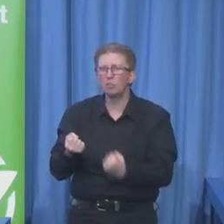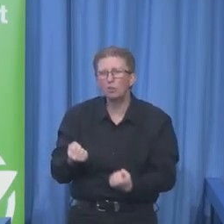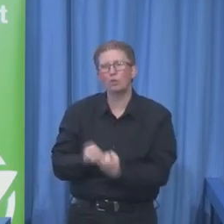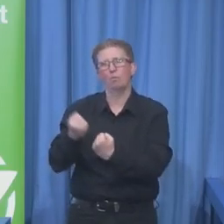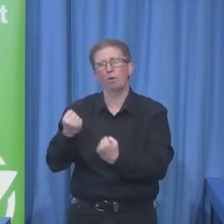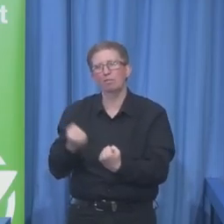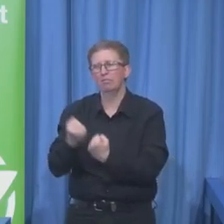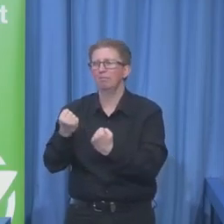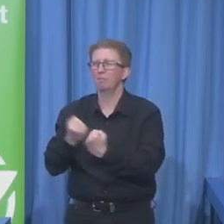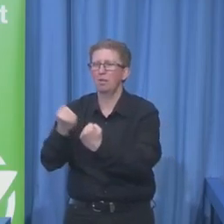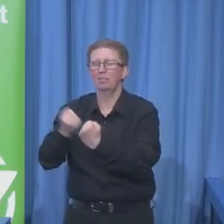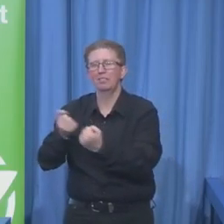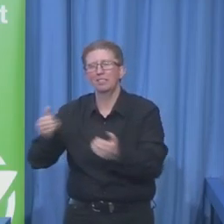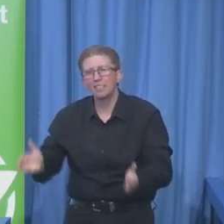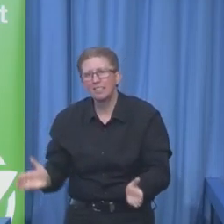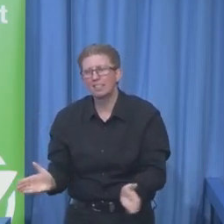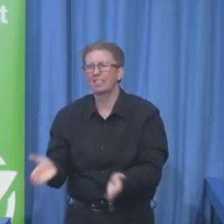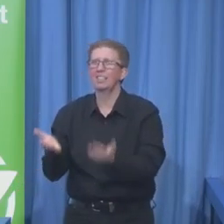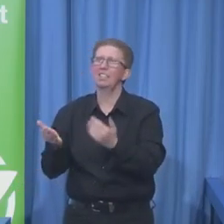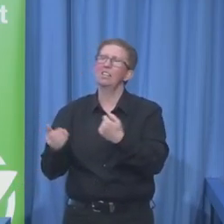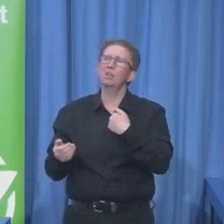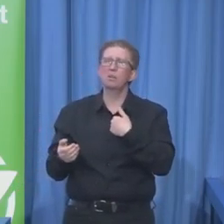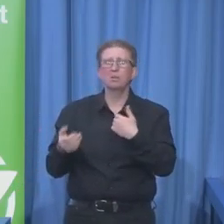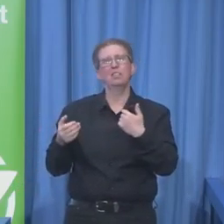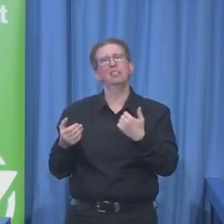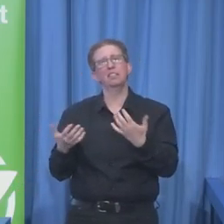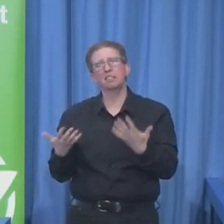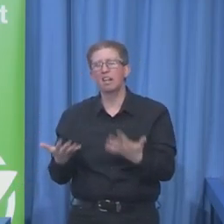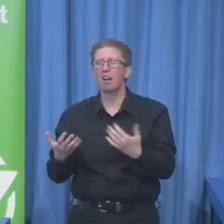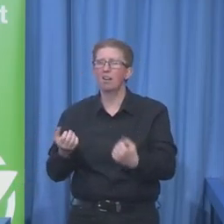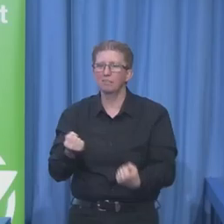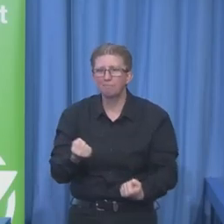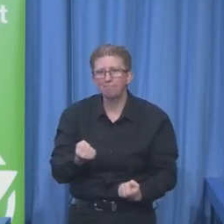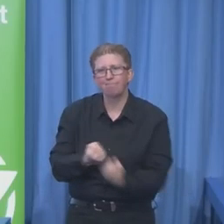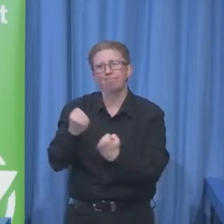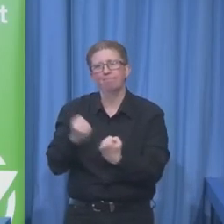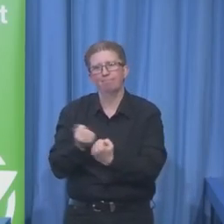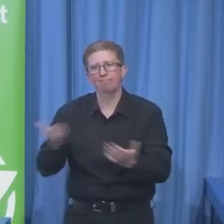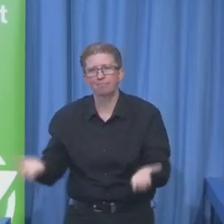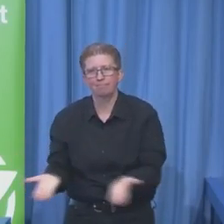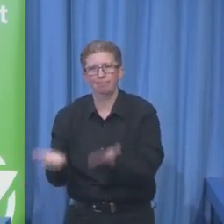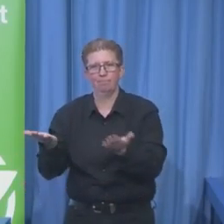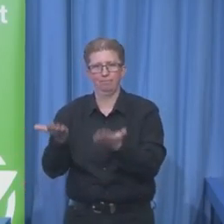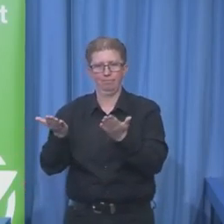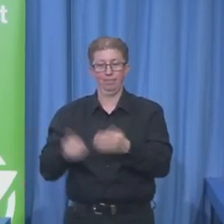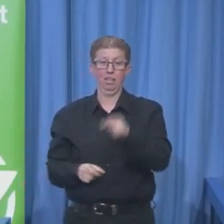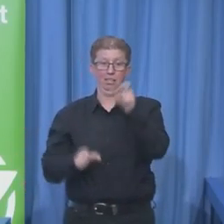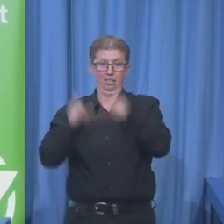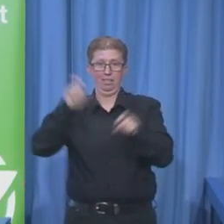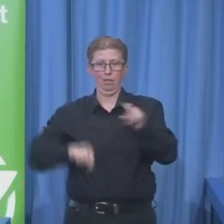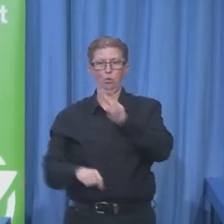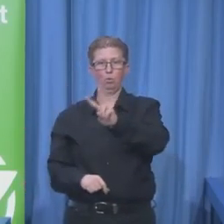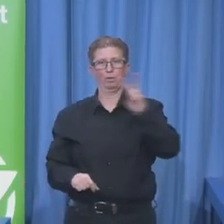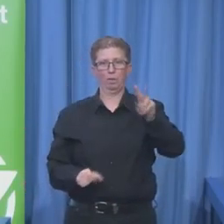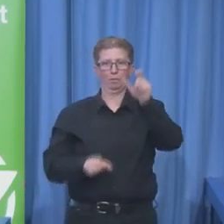Flachgau region who have a contract. And it's not only about employment, but these people got access to a lot